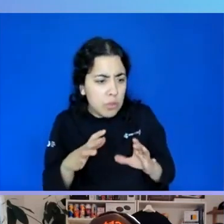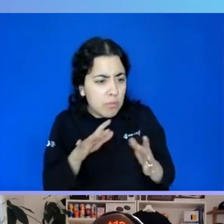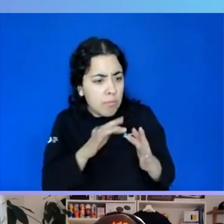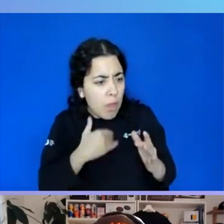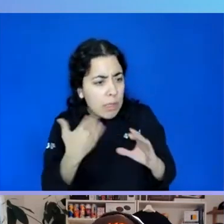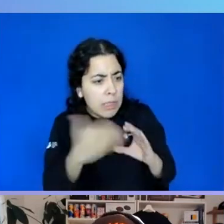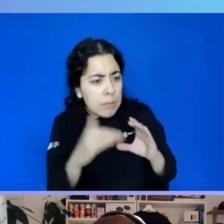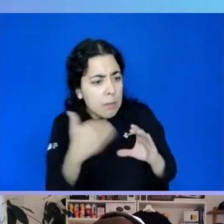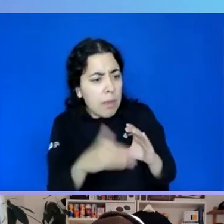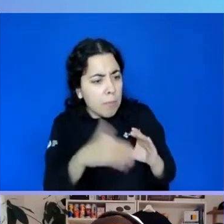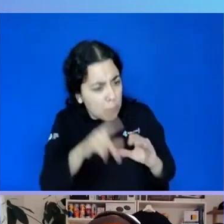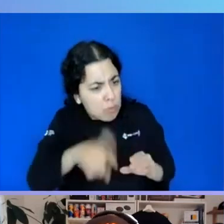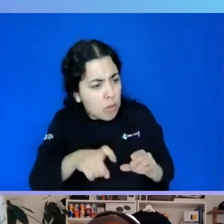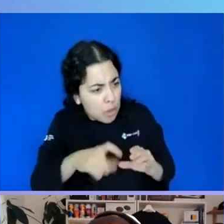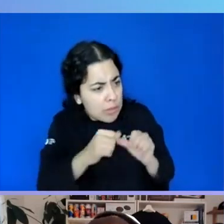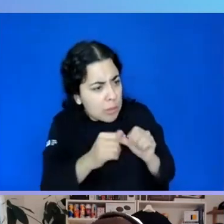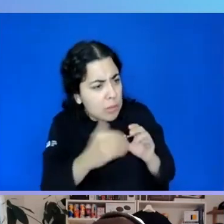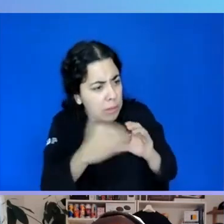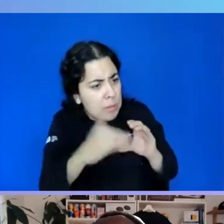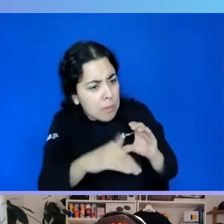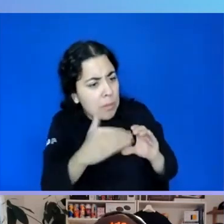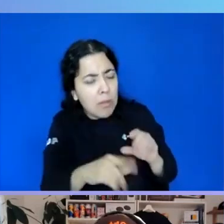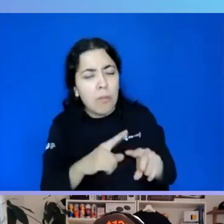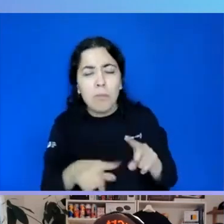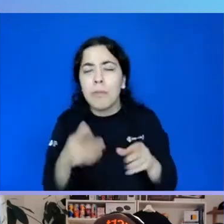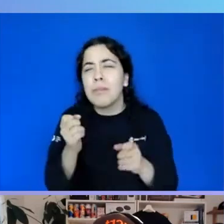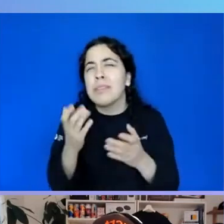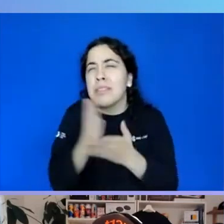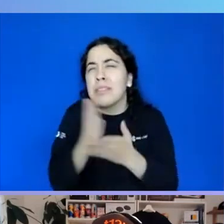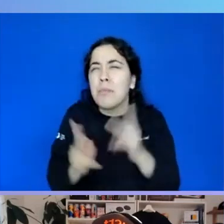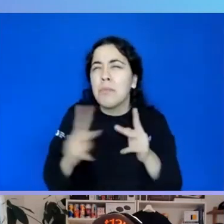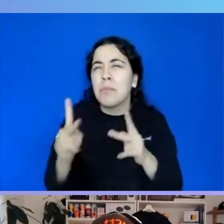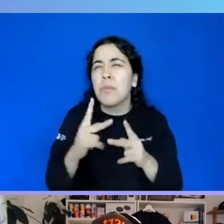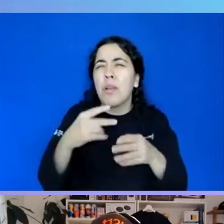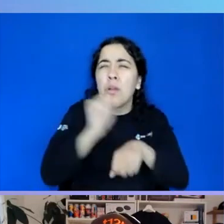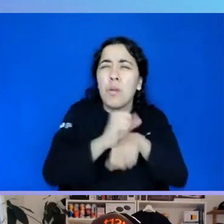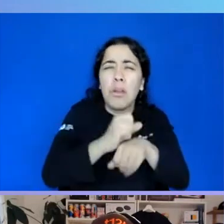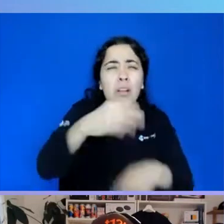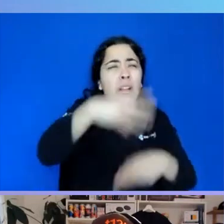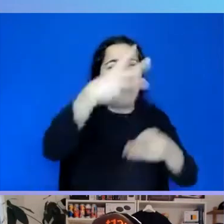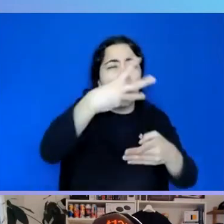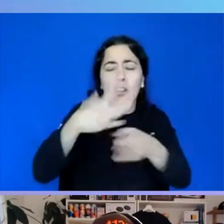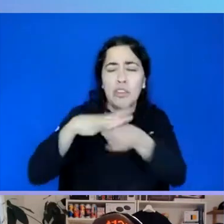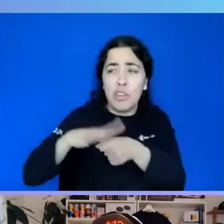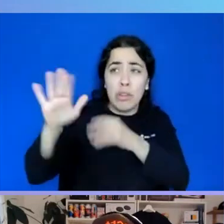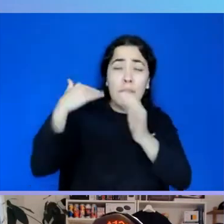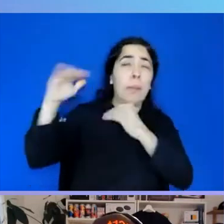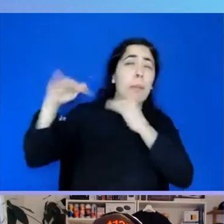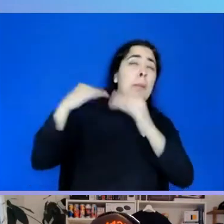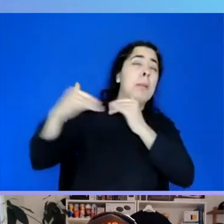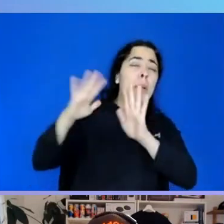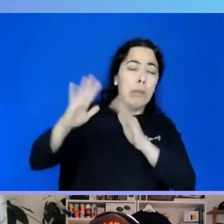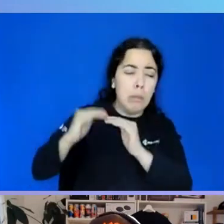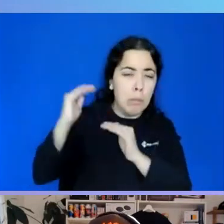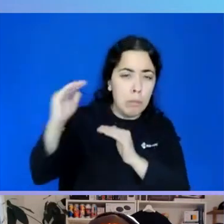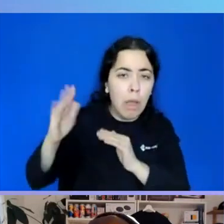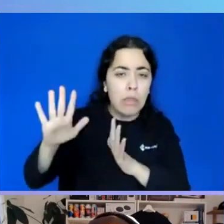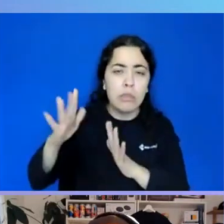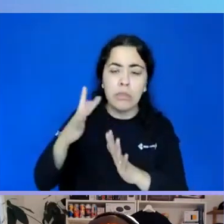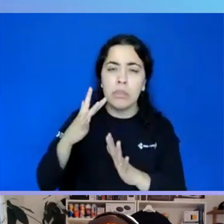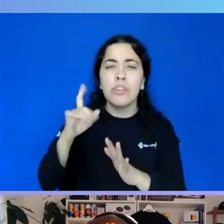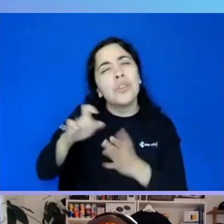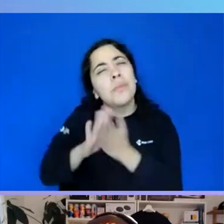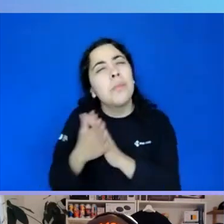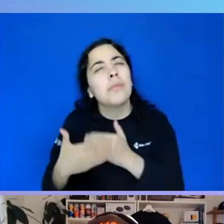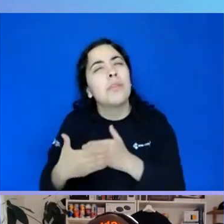at the time. Maybe they have a high workload and just want to reduce the stress of the emails. So you should really make it easy